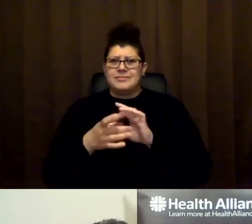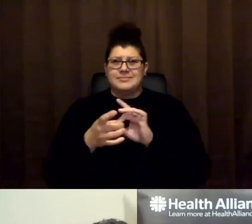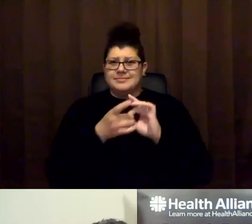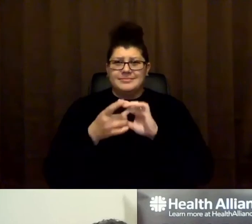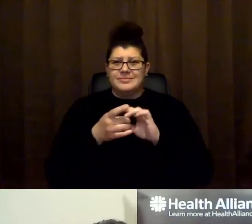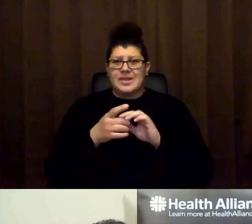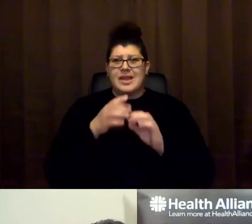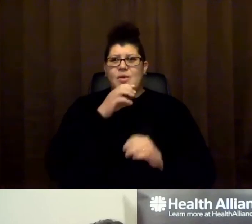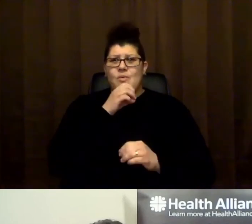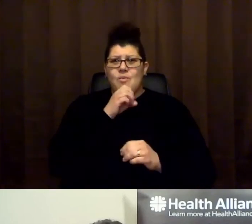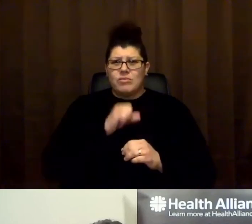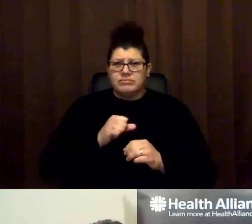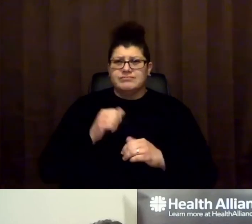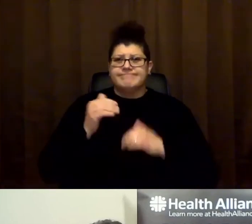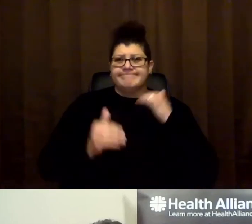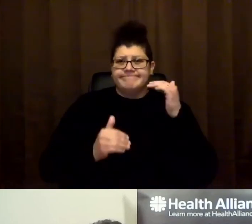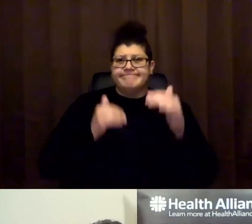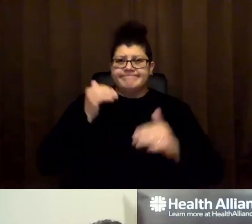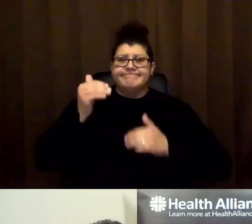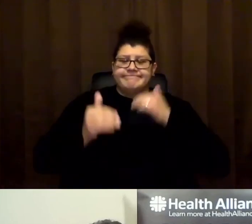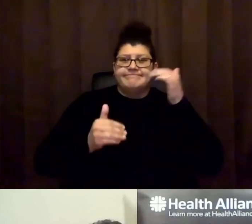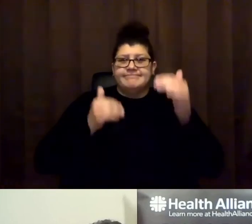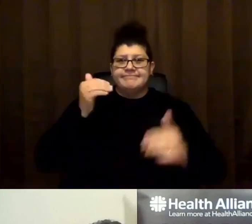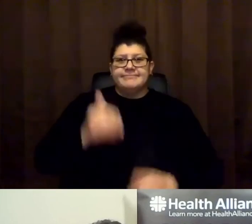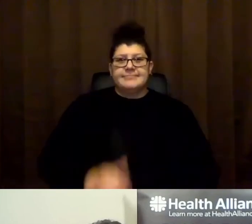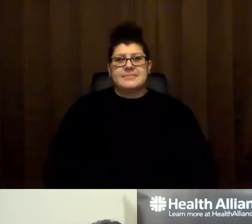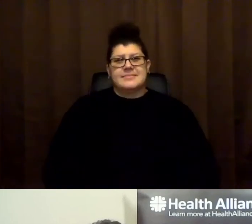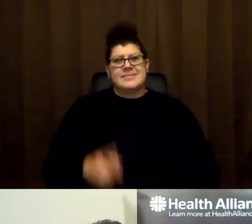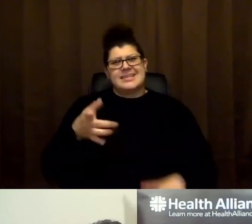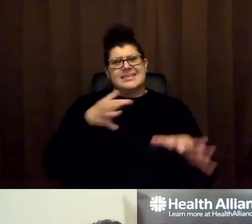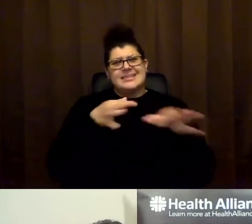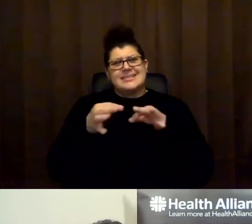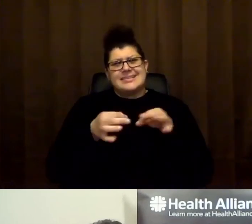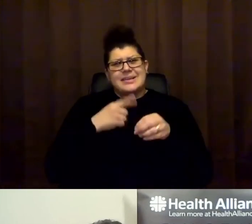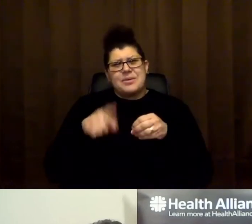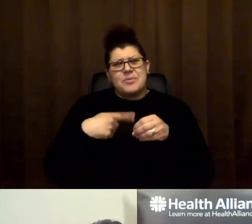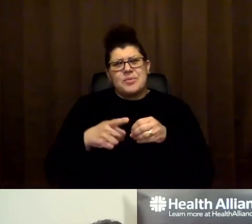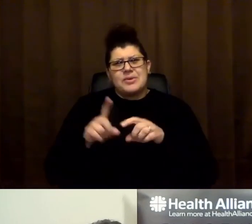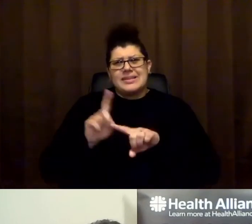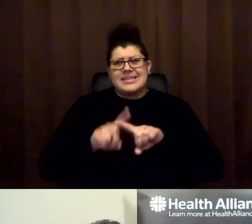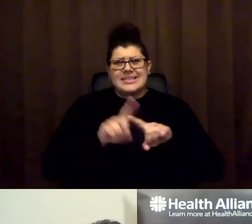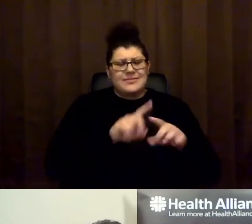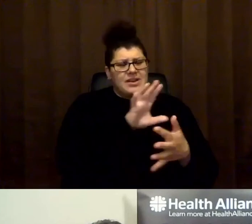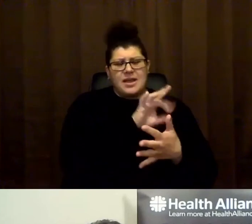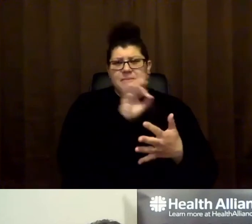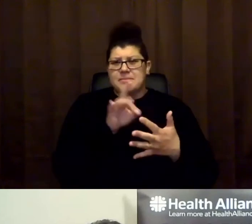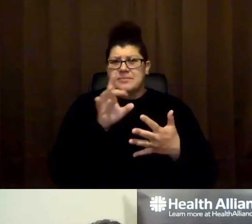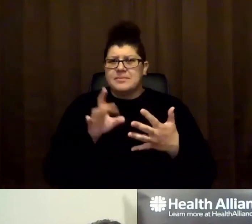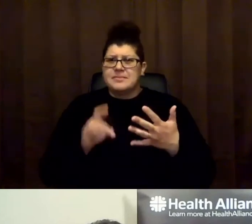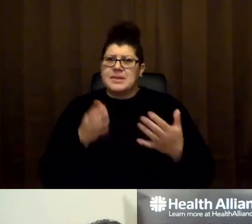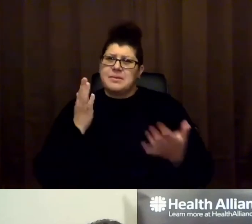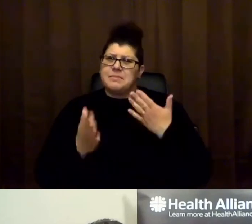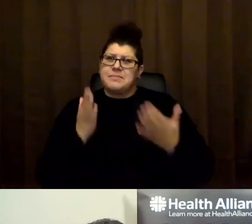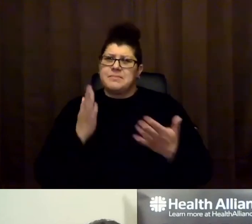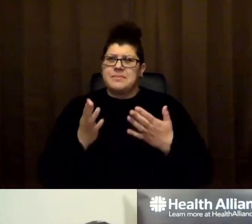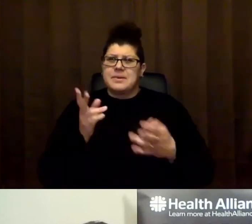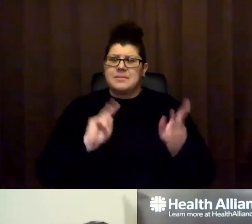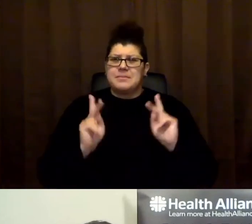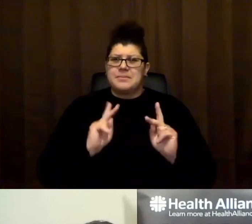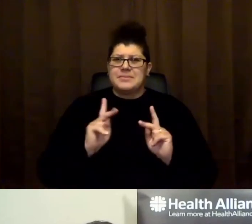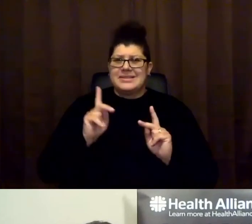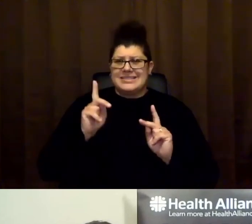of qualifying for Medicare. Can you tell us a little bit more about some of those different options within Medicare that people might, learn